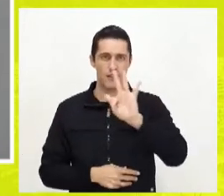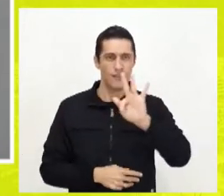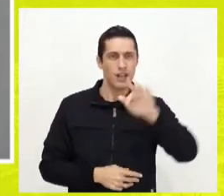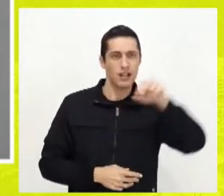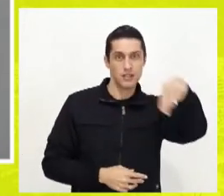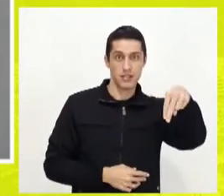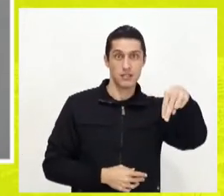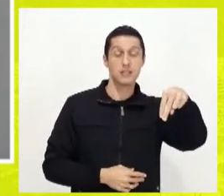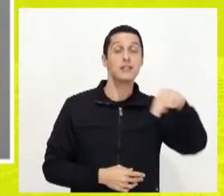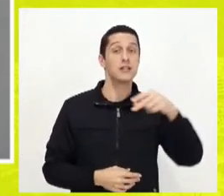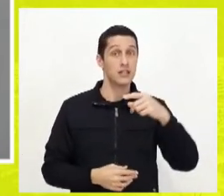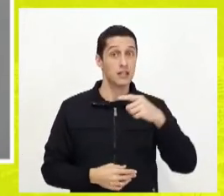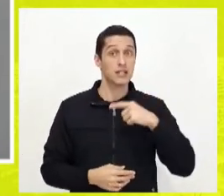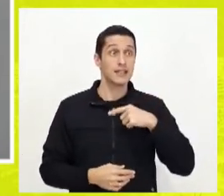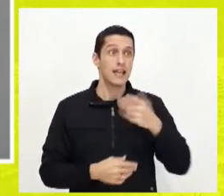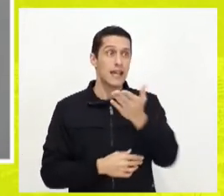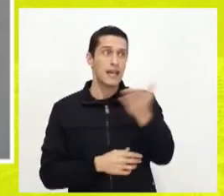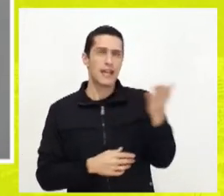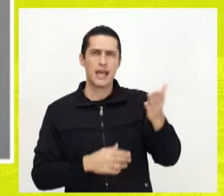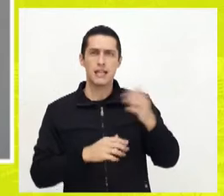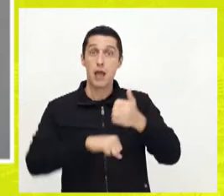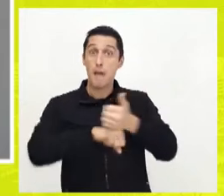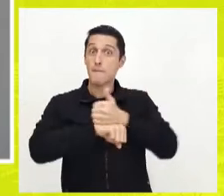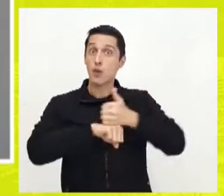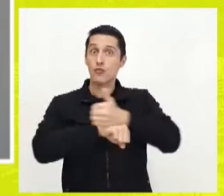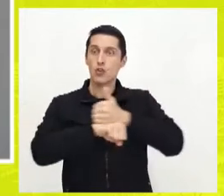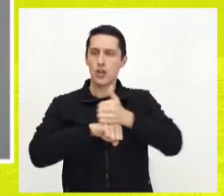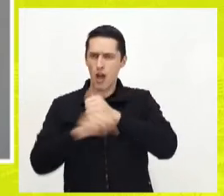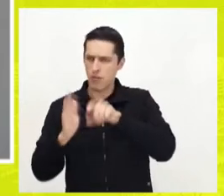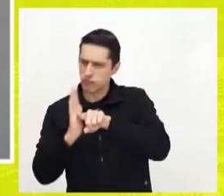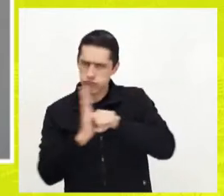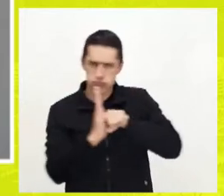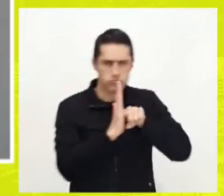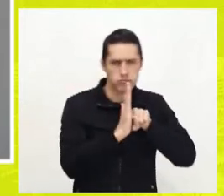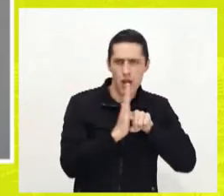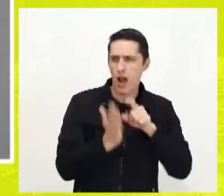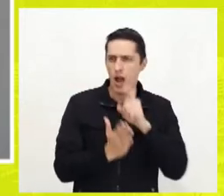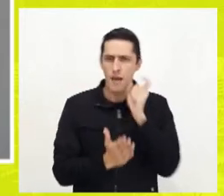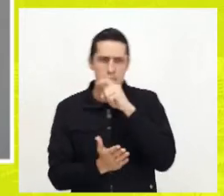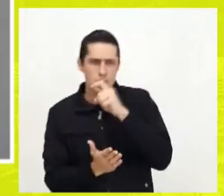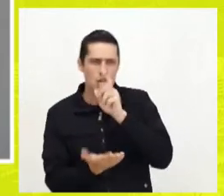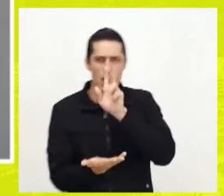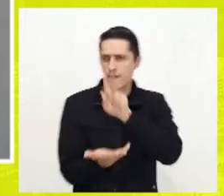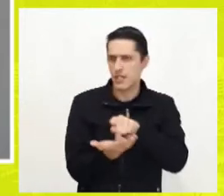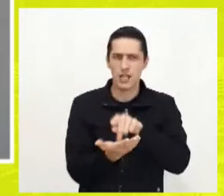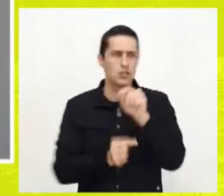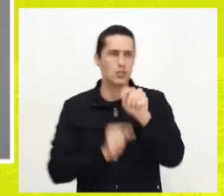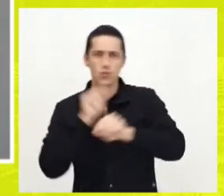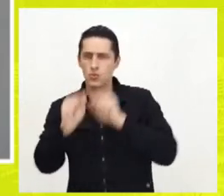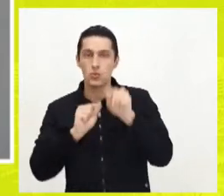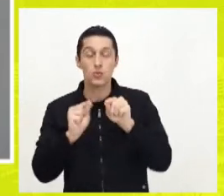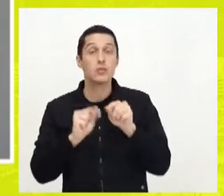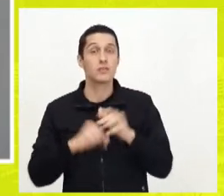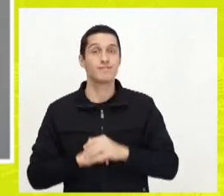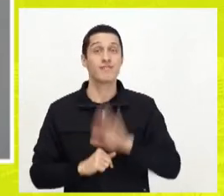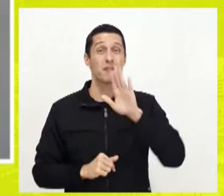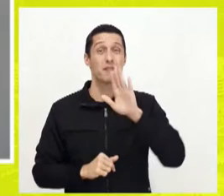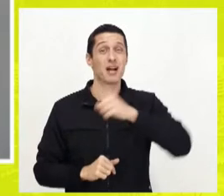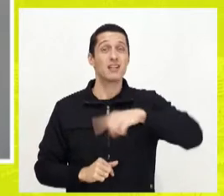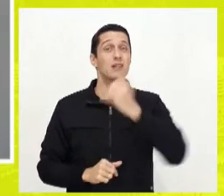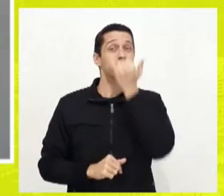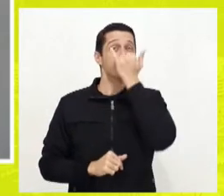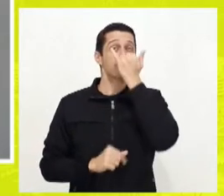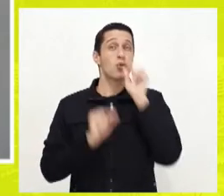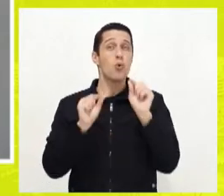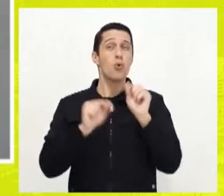together a professional fact chapter fact checker in the world and we had the bad luck of facing the pandemic but the